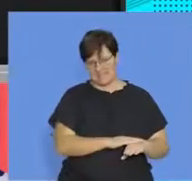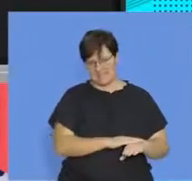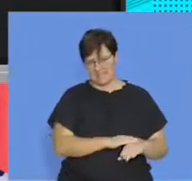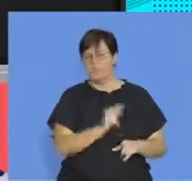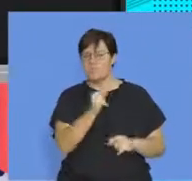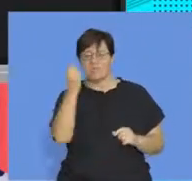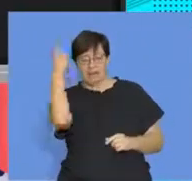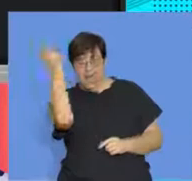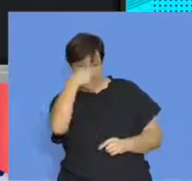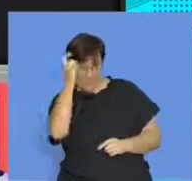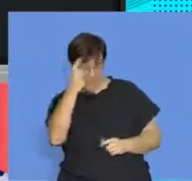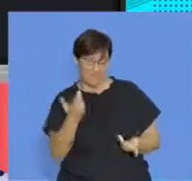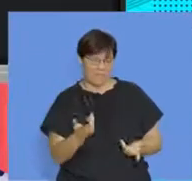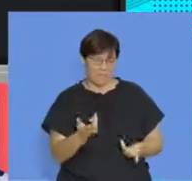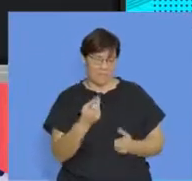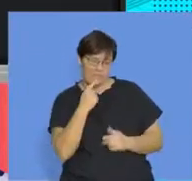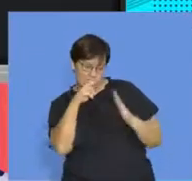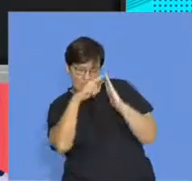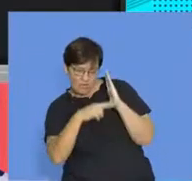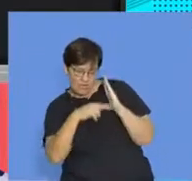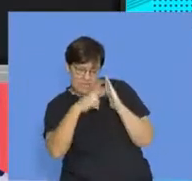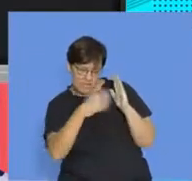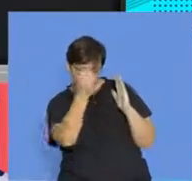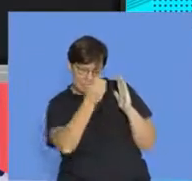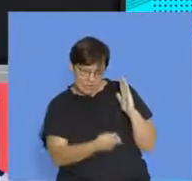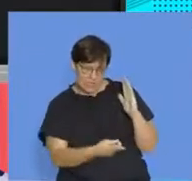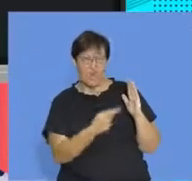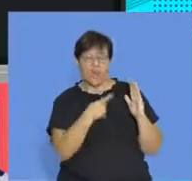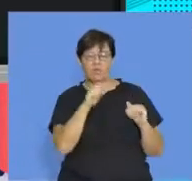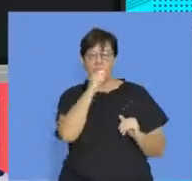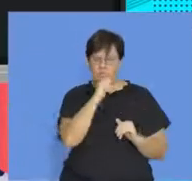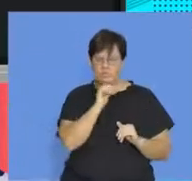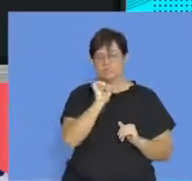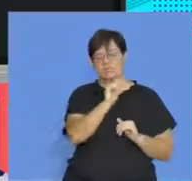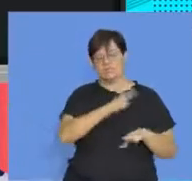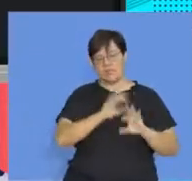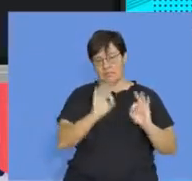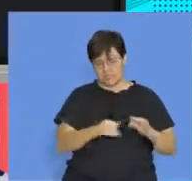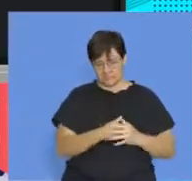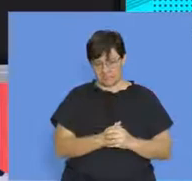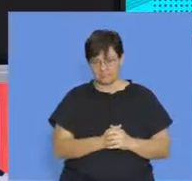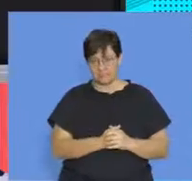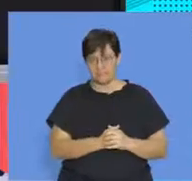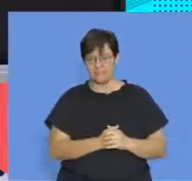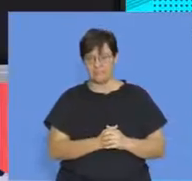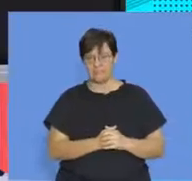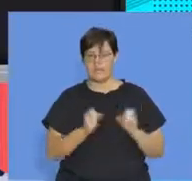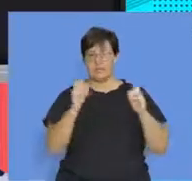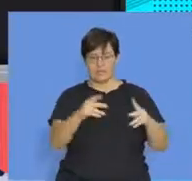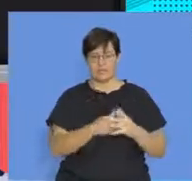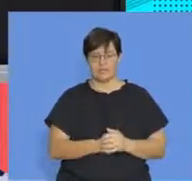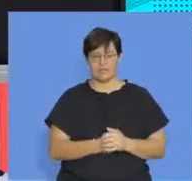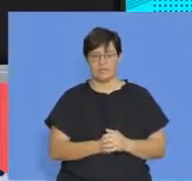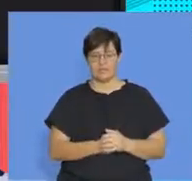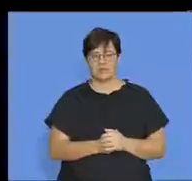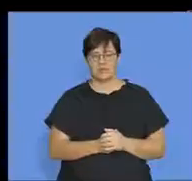is time, guys. You've just got to be a bit clever in terms of when you read the information and you're using your time.